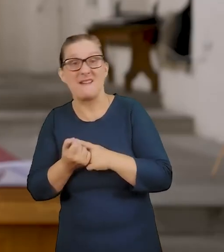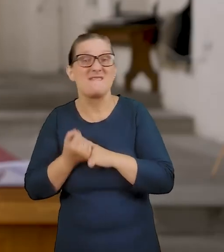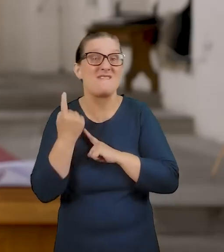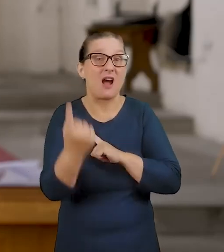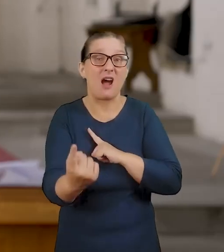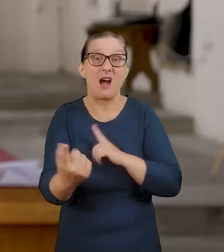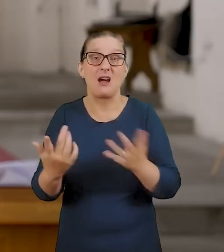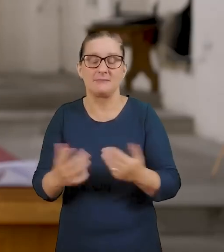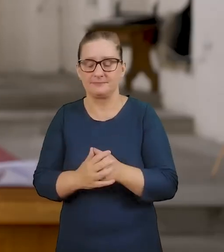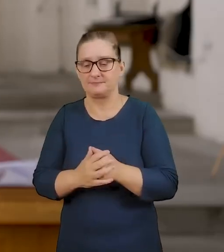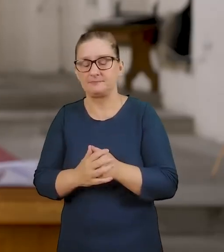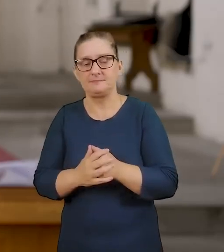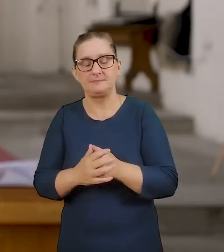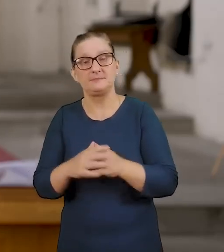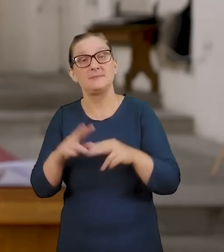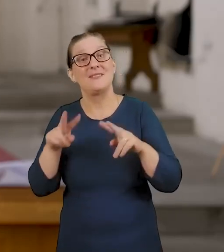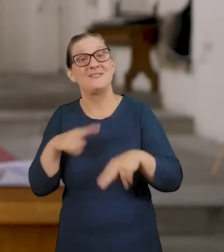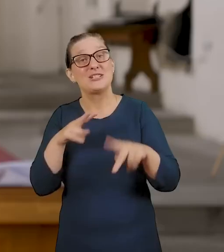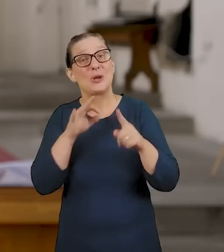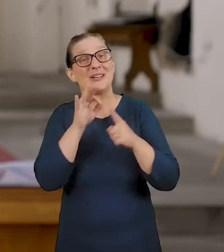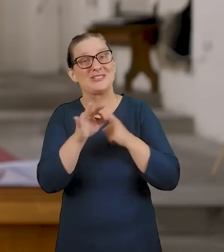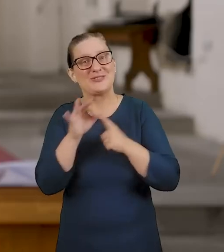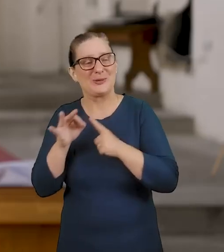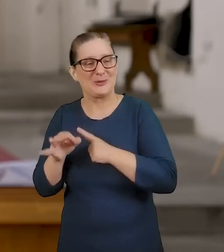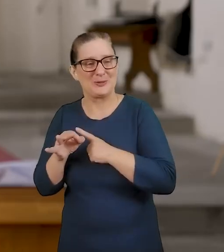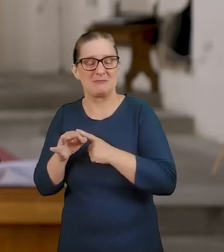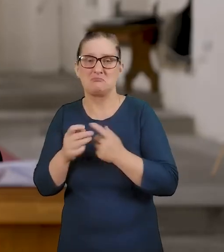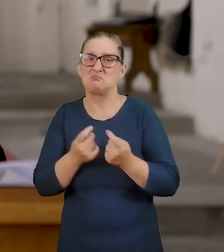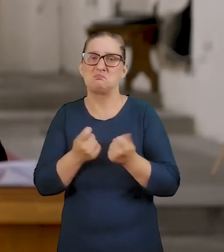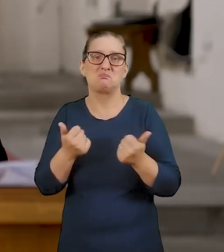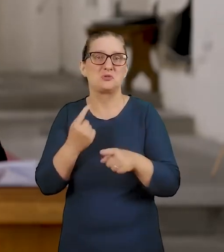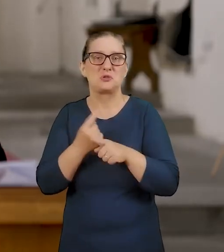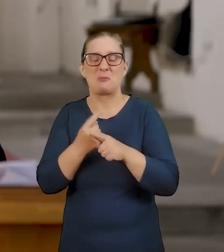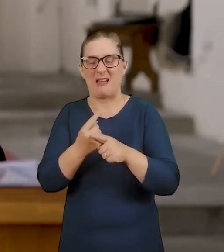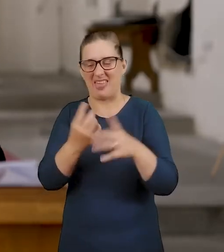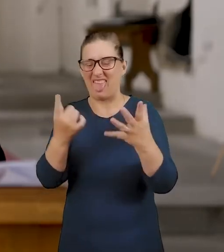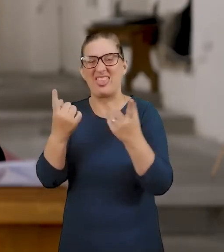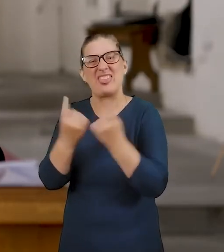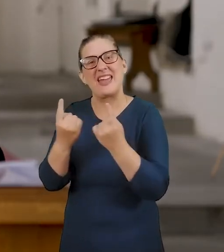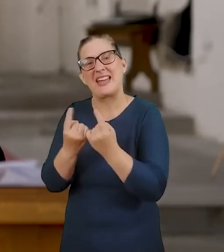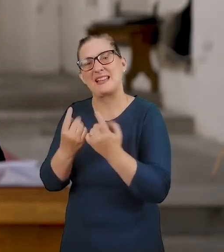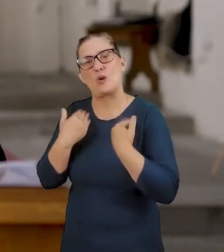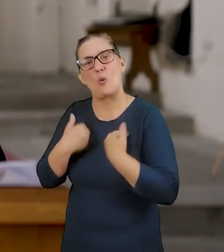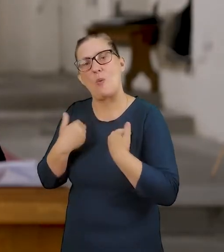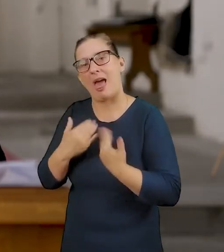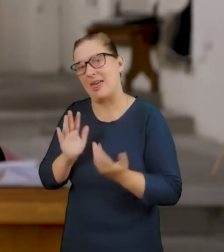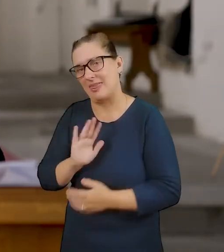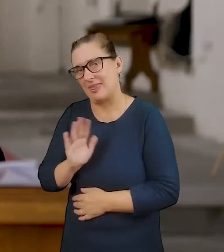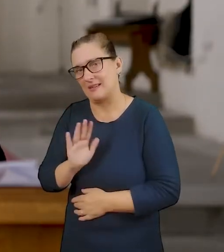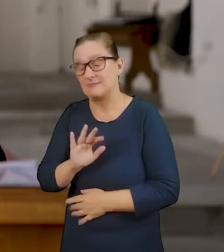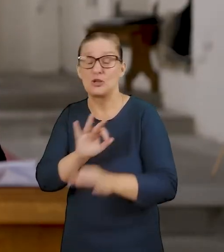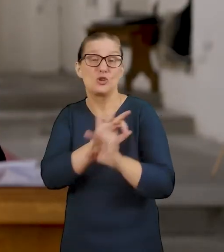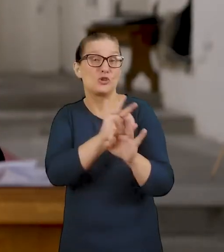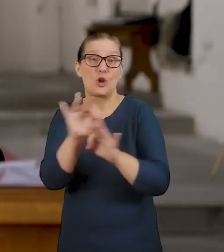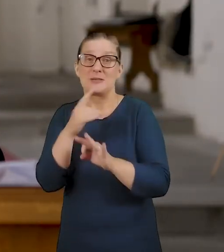neighbours near and far. In the video interviews, we hardly heard anyone talk about possessions